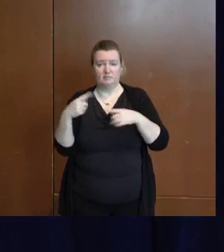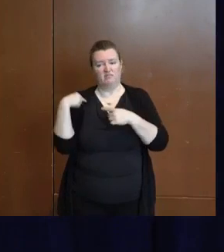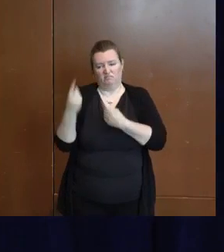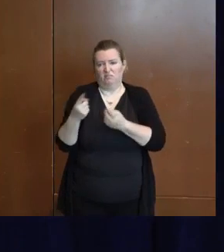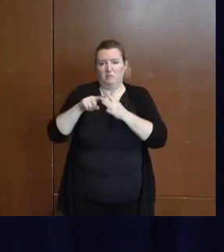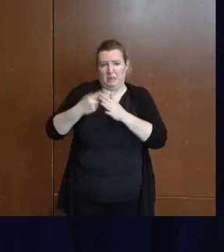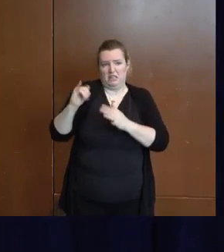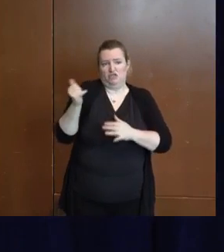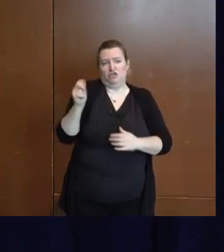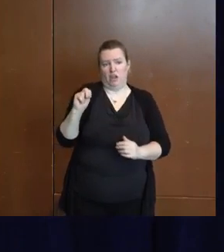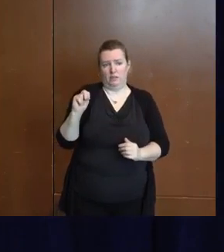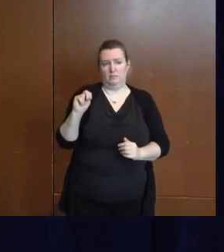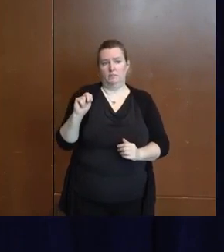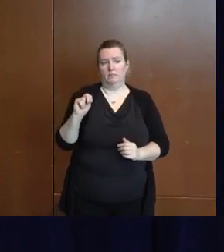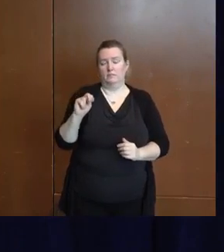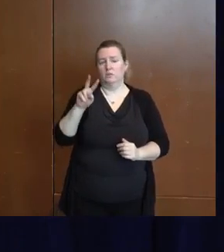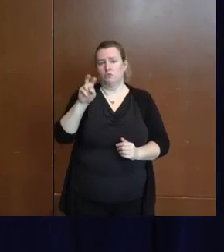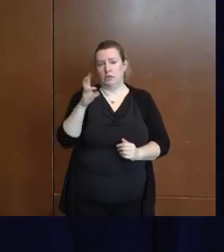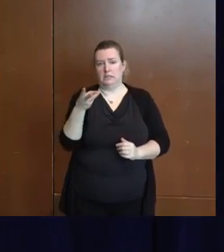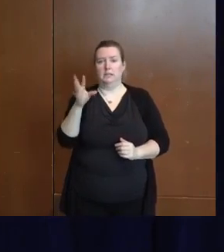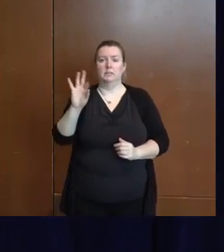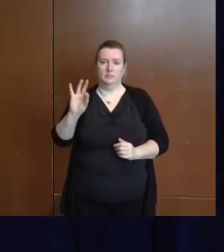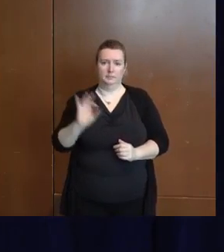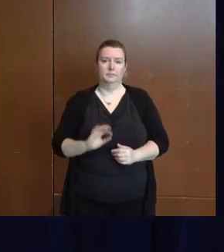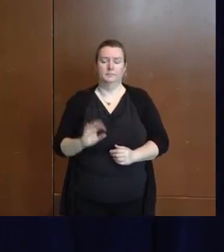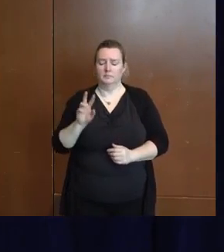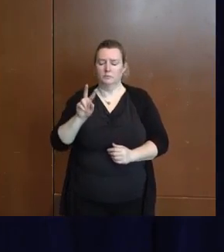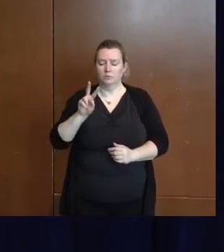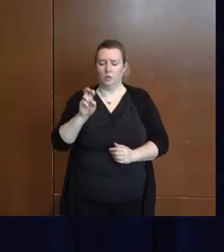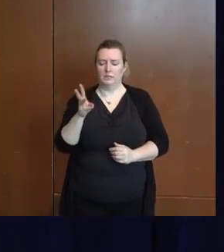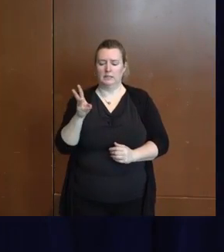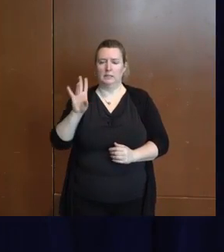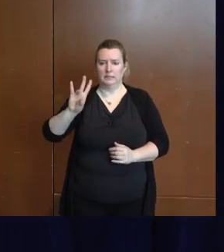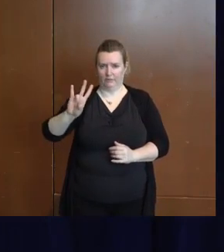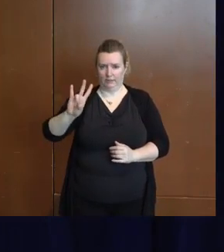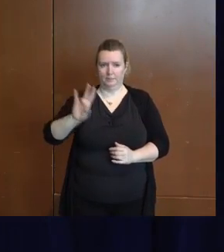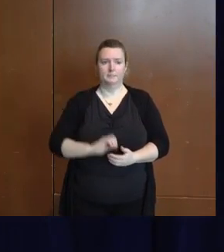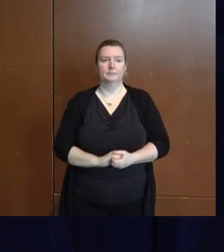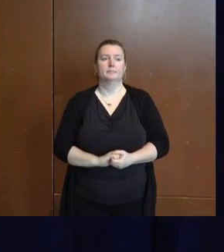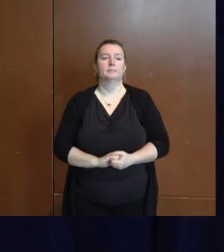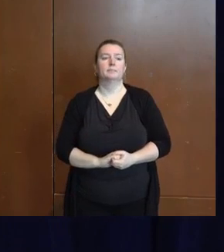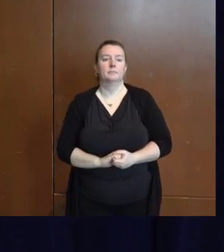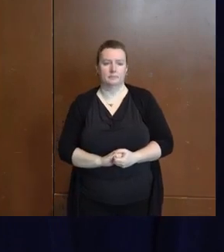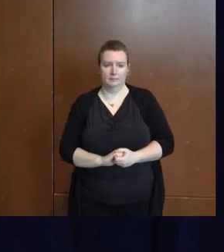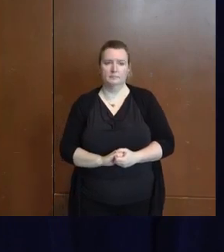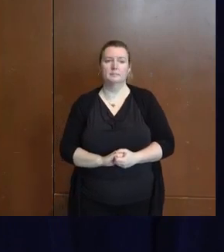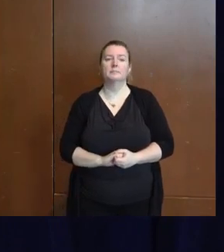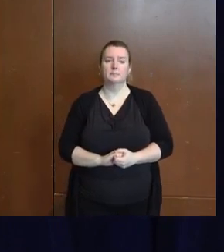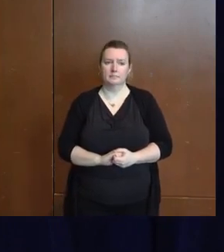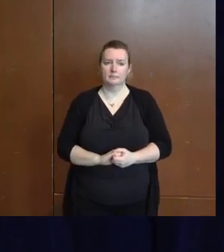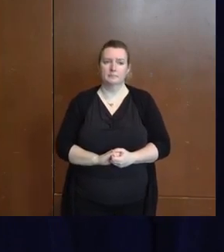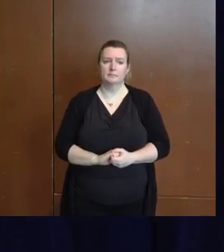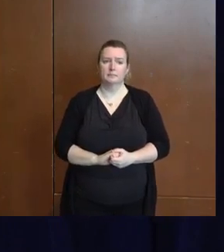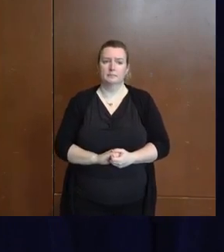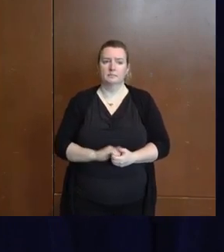267. Of the total, 55% are male, 45% are